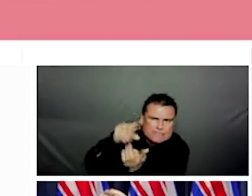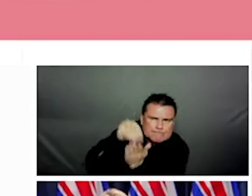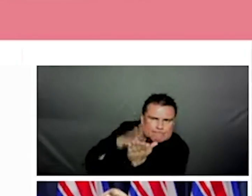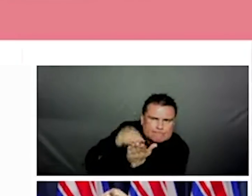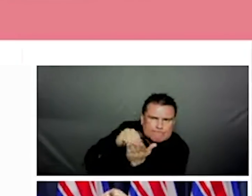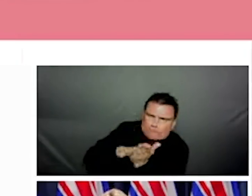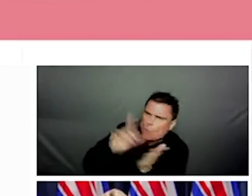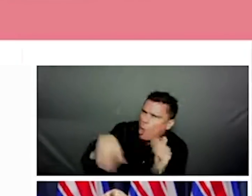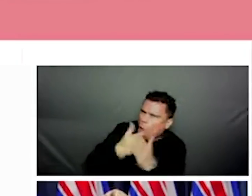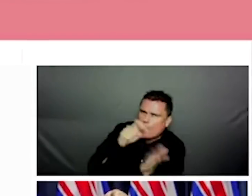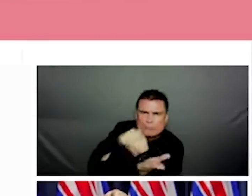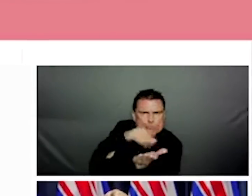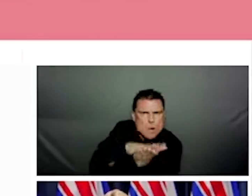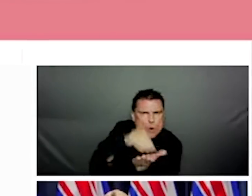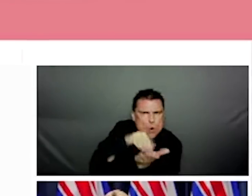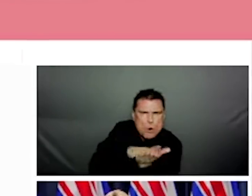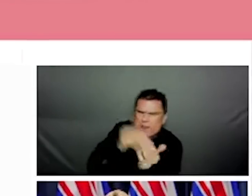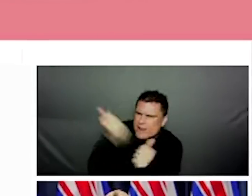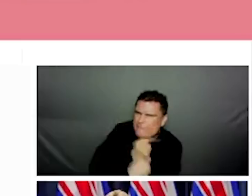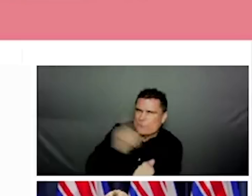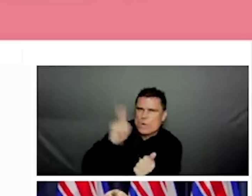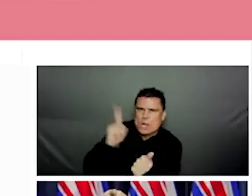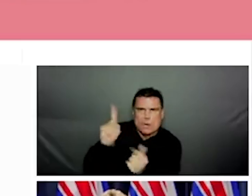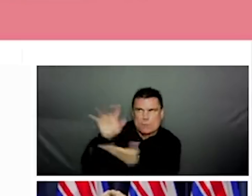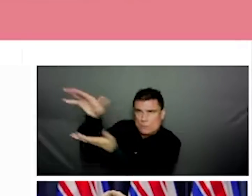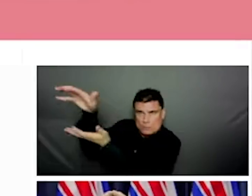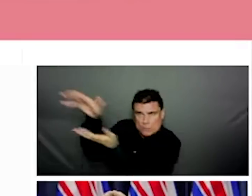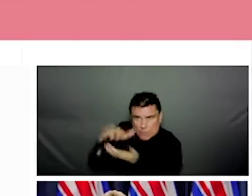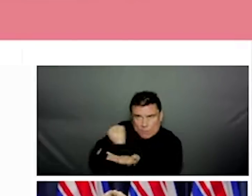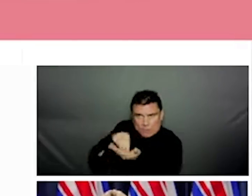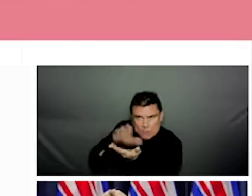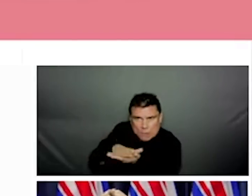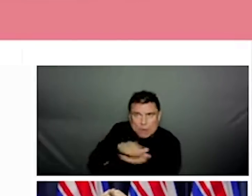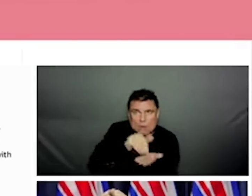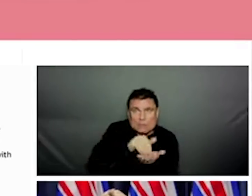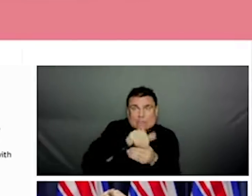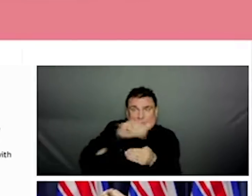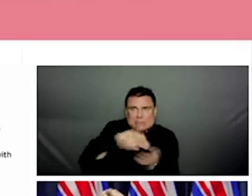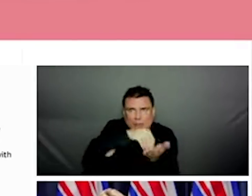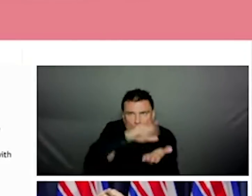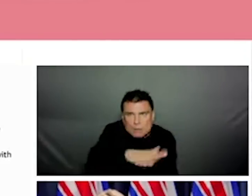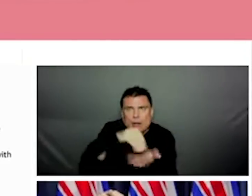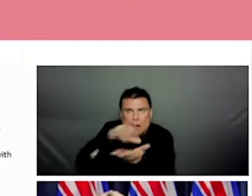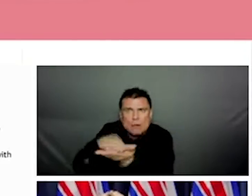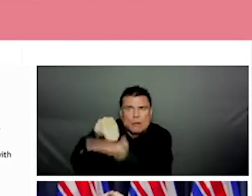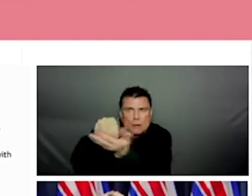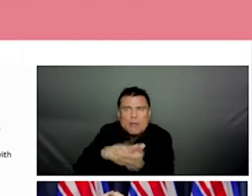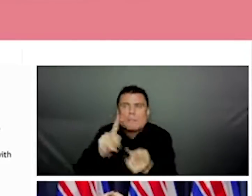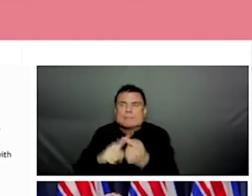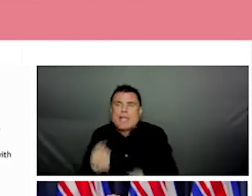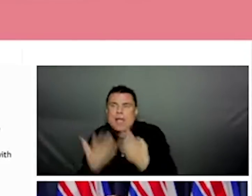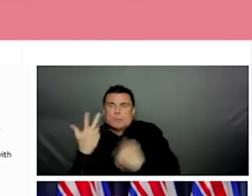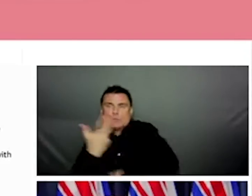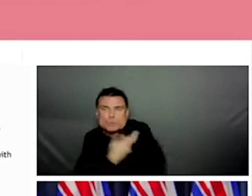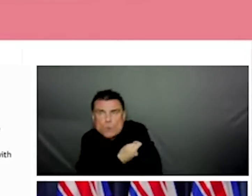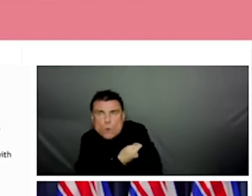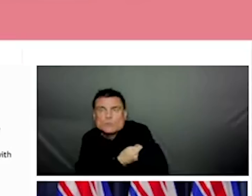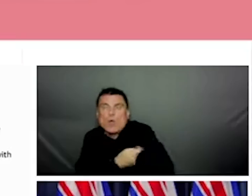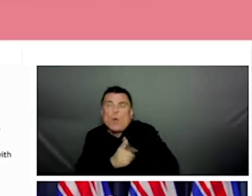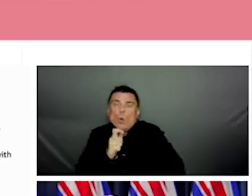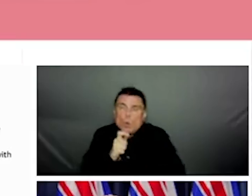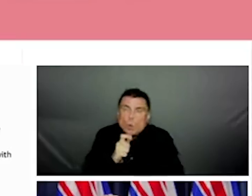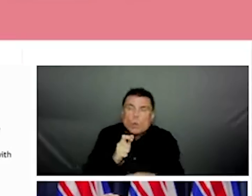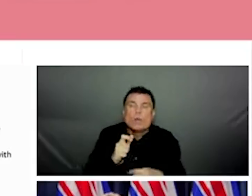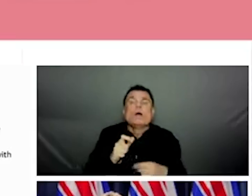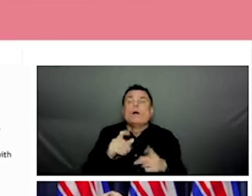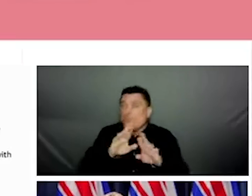right vaccine for their second dose. So I'm not going to go through all of this, but it's here for you about the